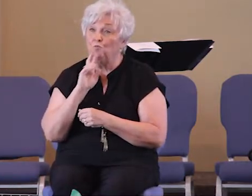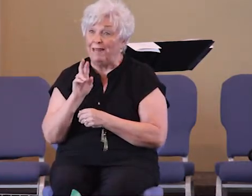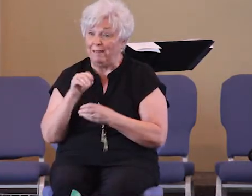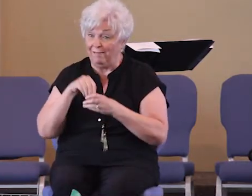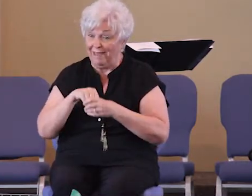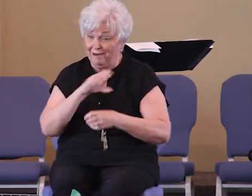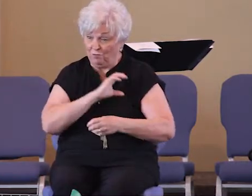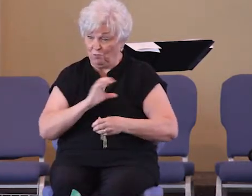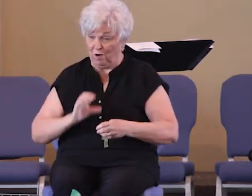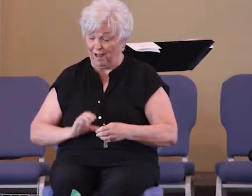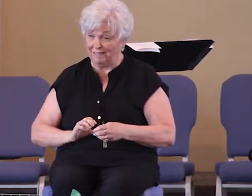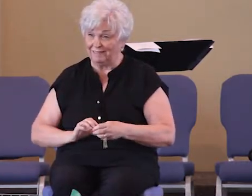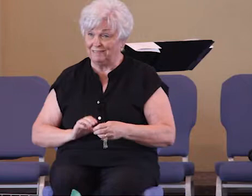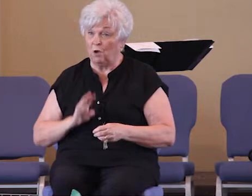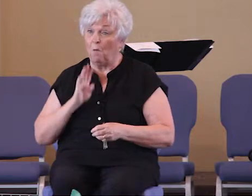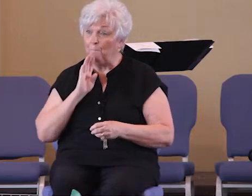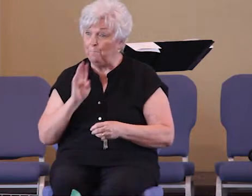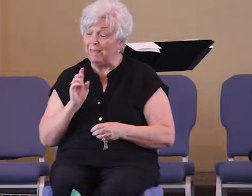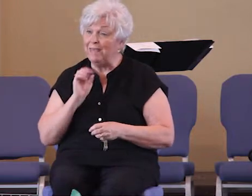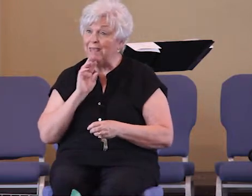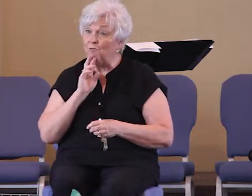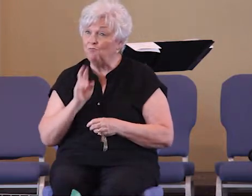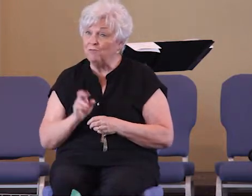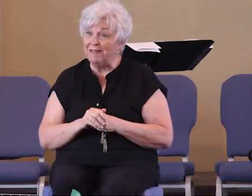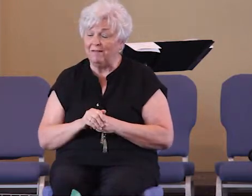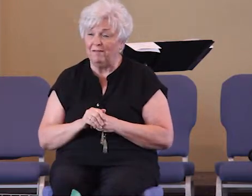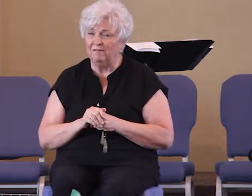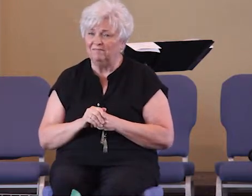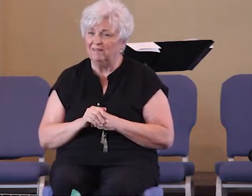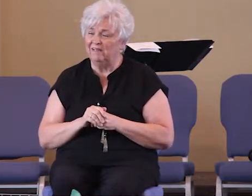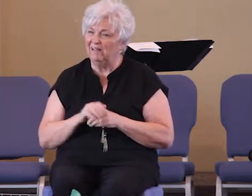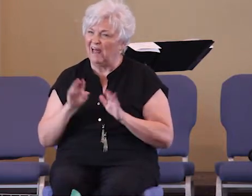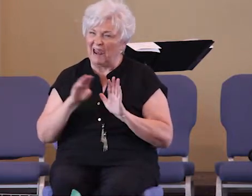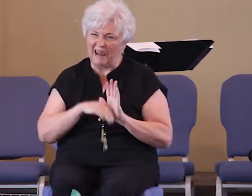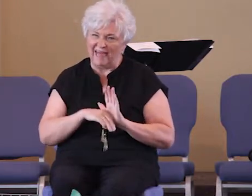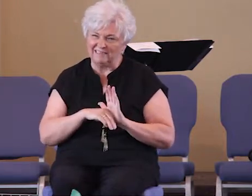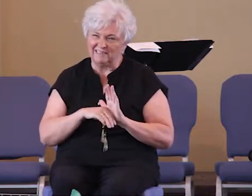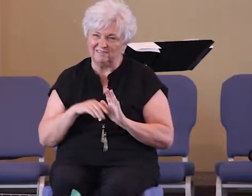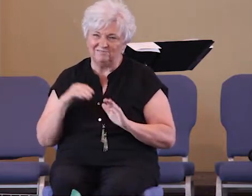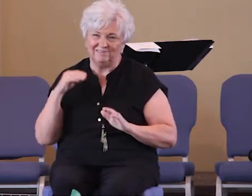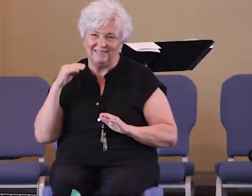real. Anything less is a lie. And anything less